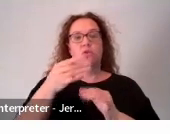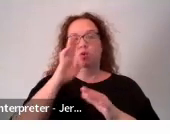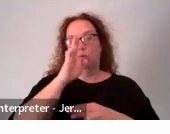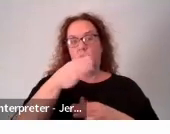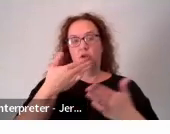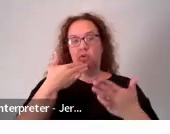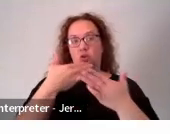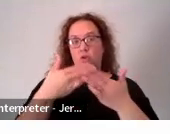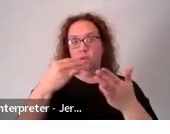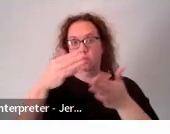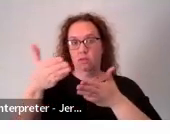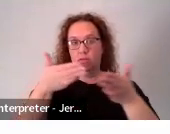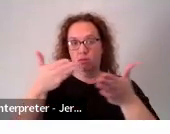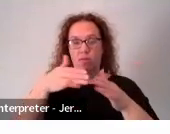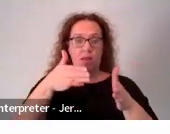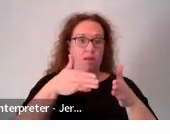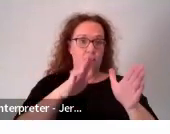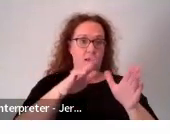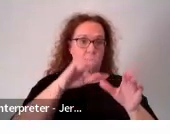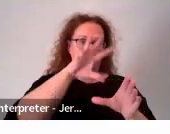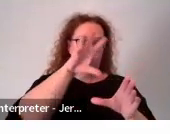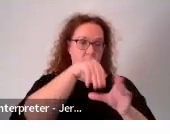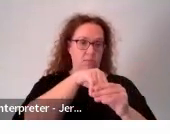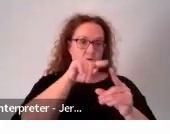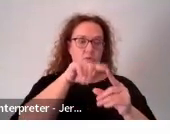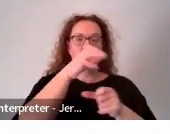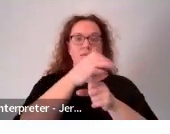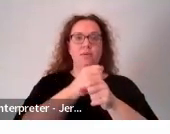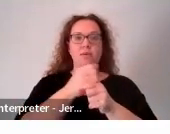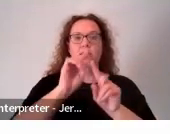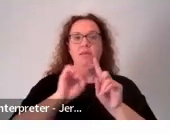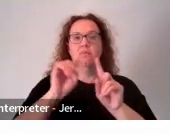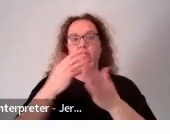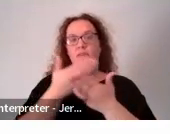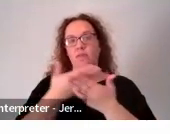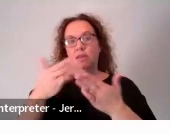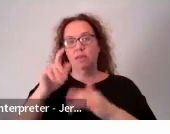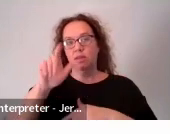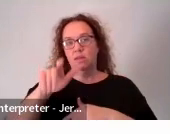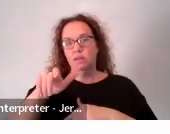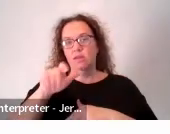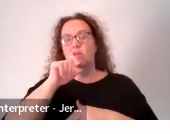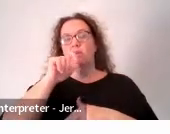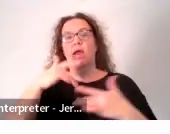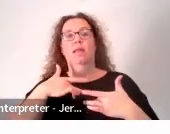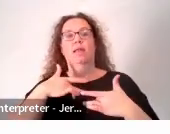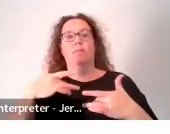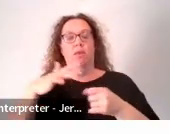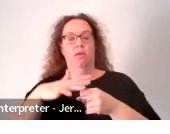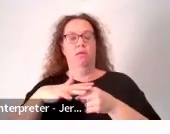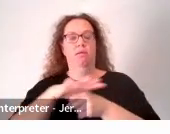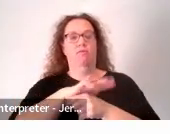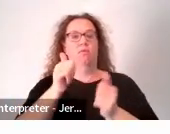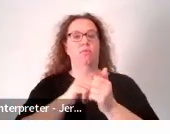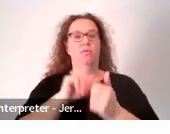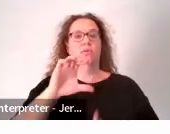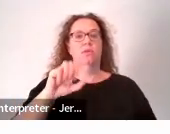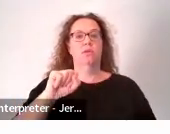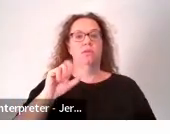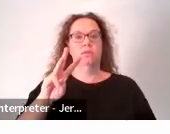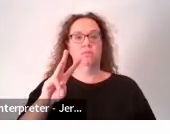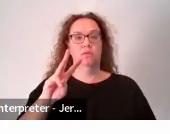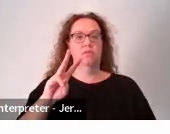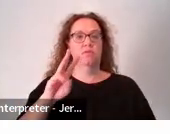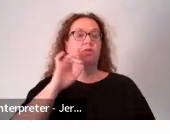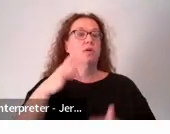services allow a participant to get needed items or services that aren't otherwise covered by the CSW. So for